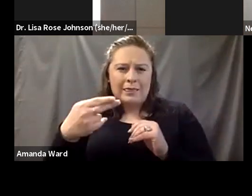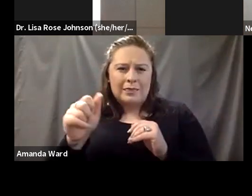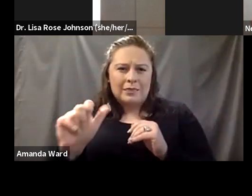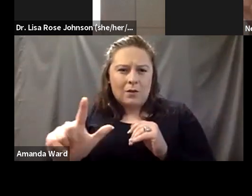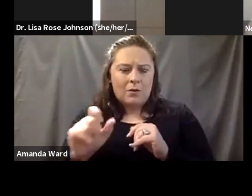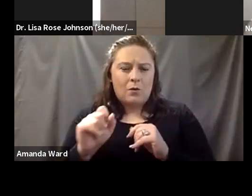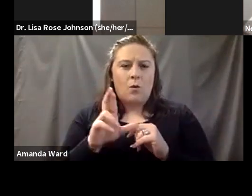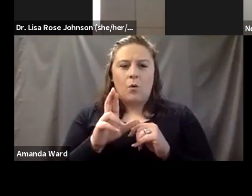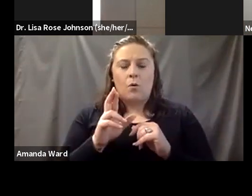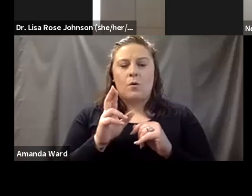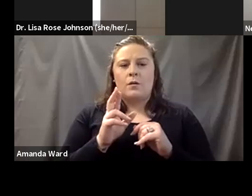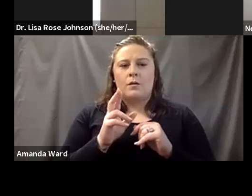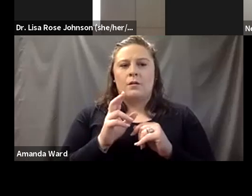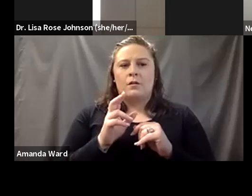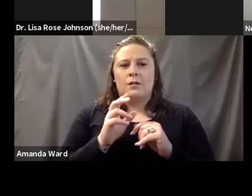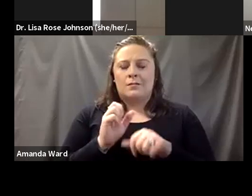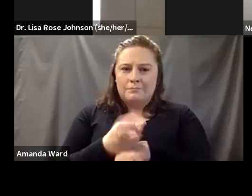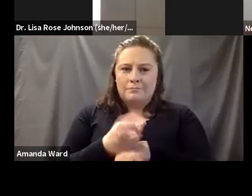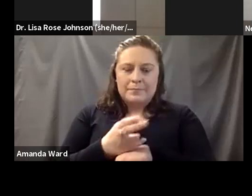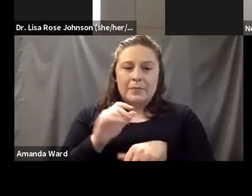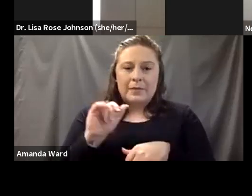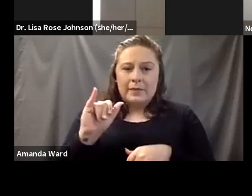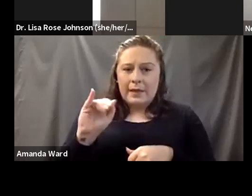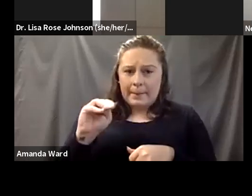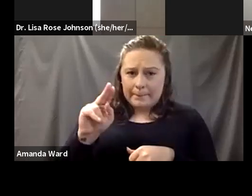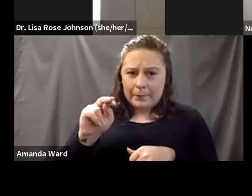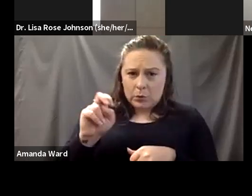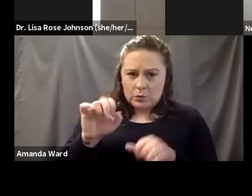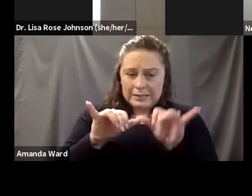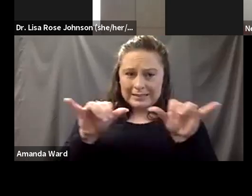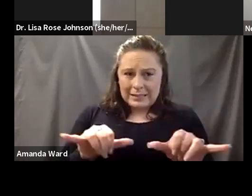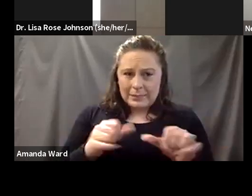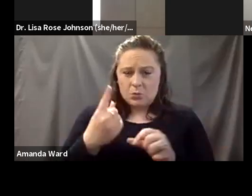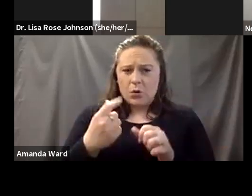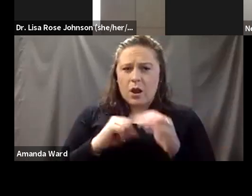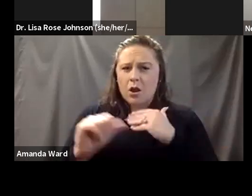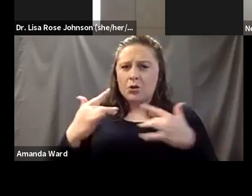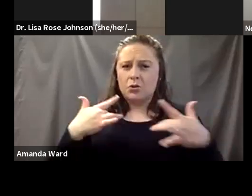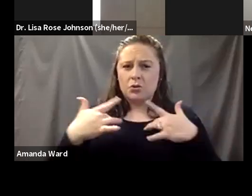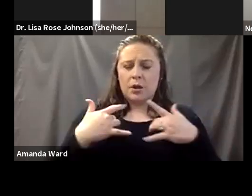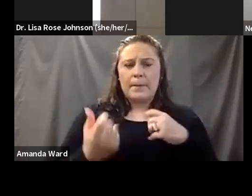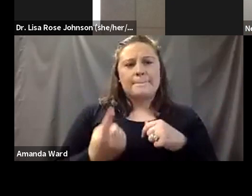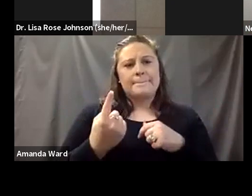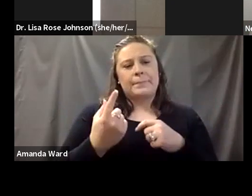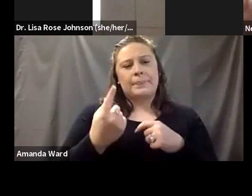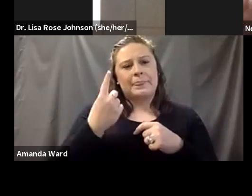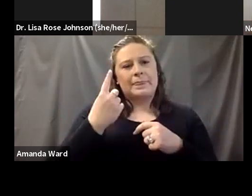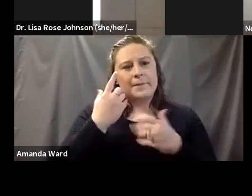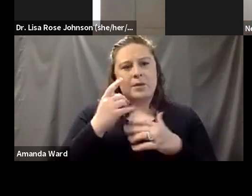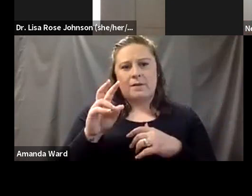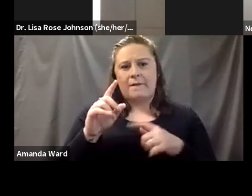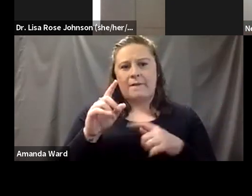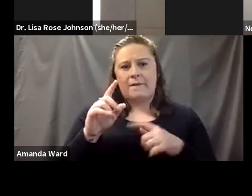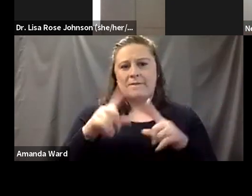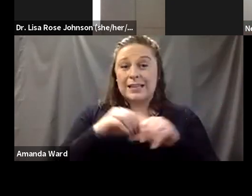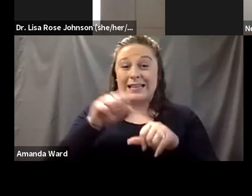system. I told you about the UK variant. It's one of those under concern. You might also know the variants that were first identified in